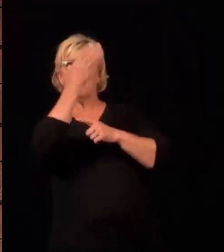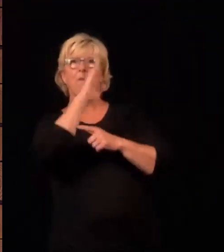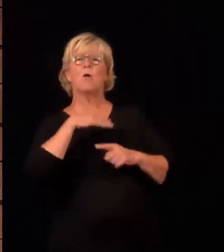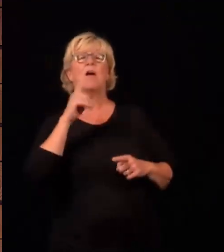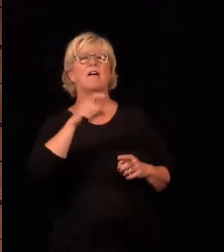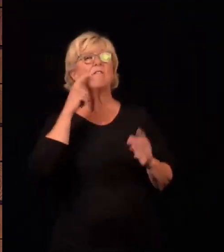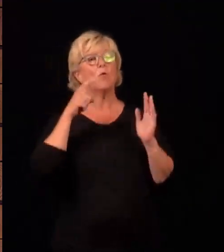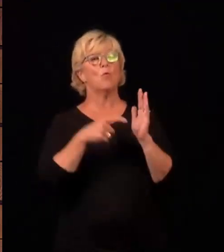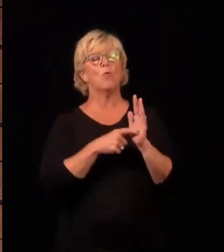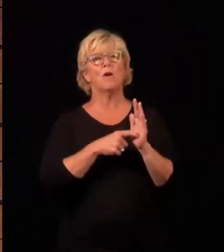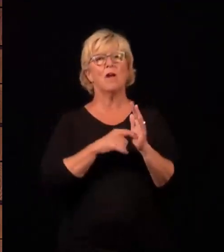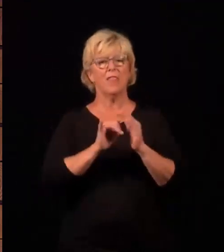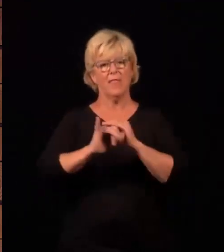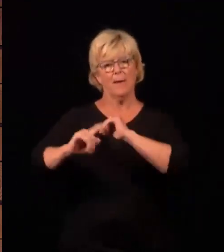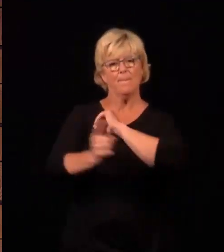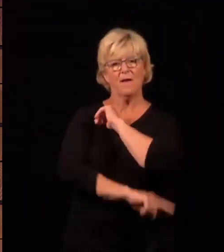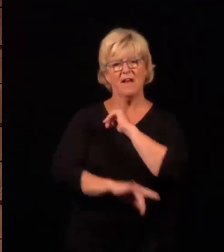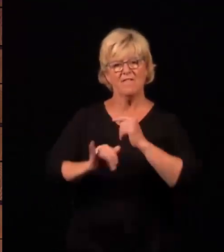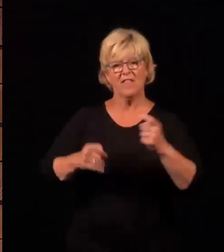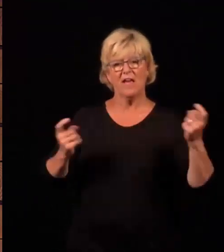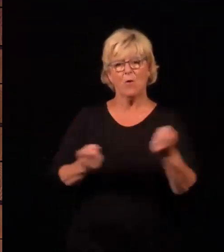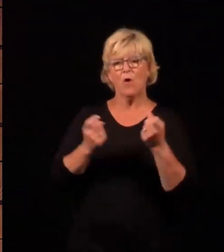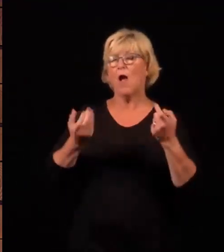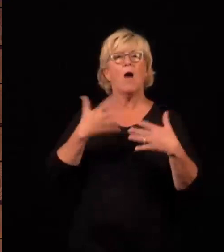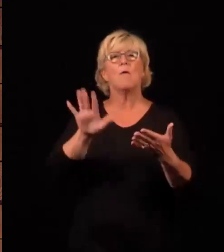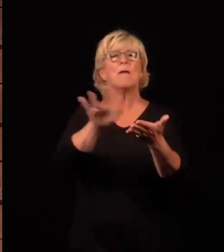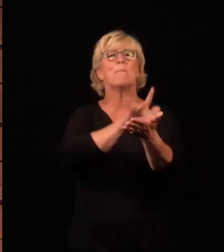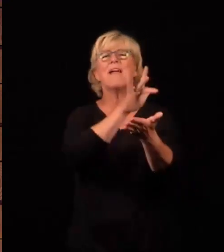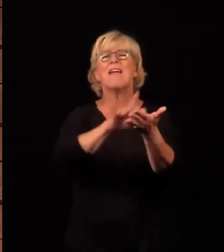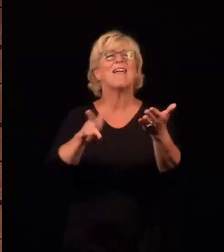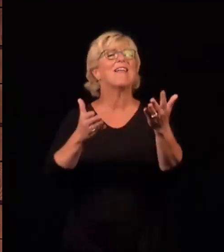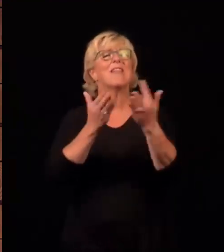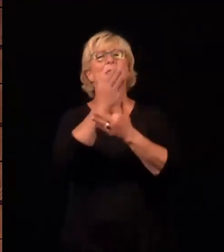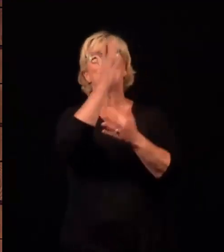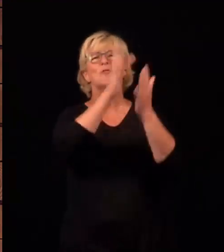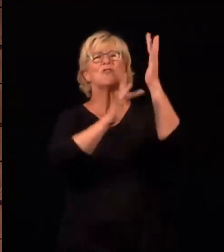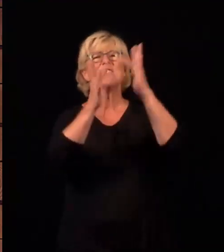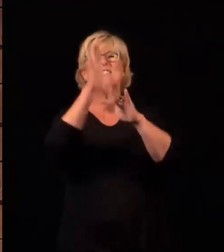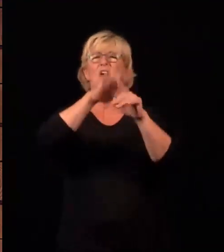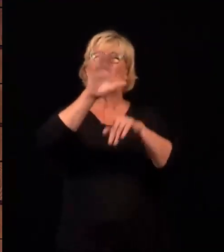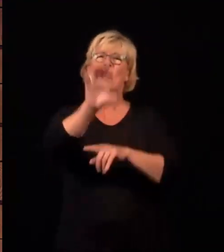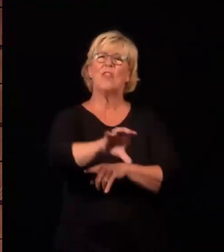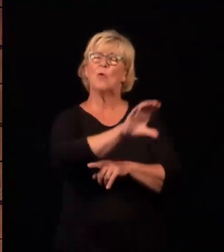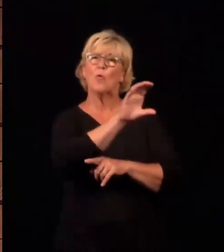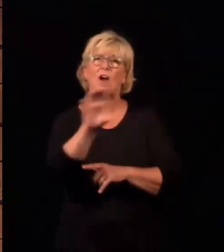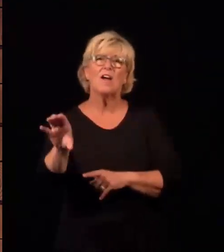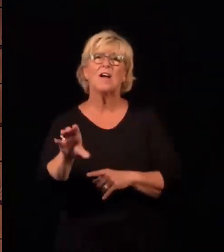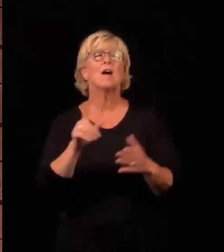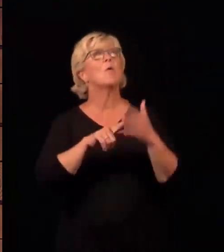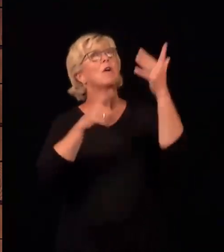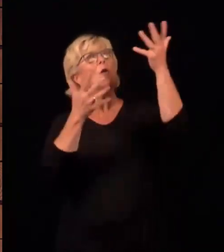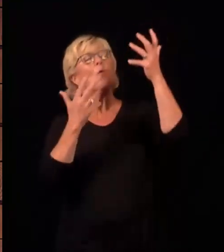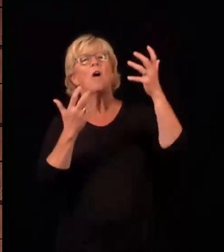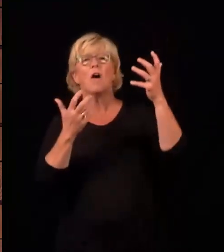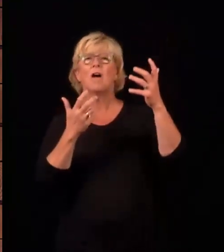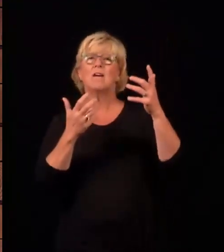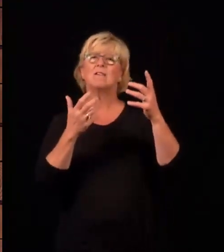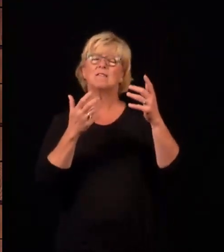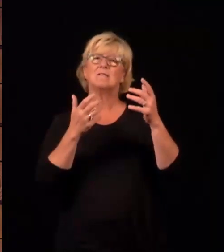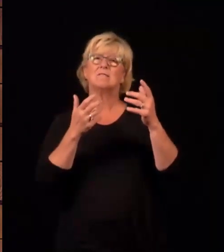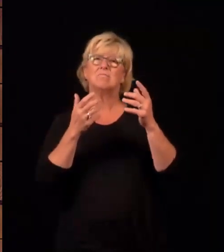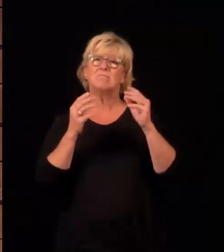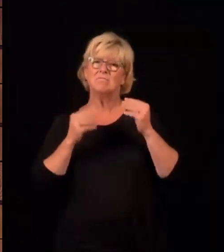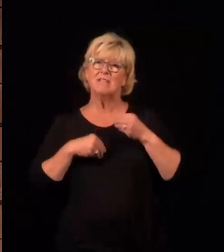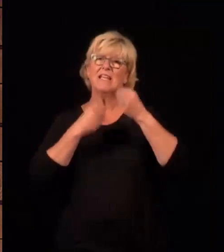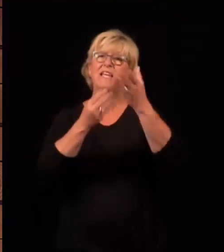to recognize that the penalty of that sin was already paid by Jesus on the cross. And what He wants to do now is apply to